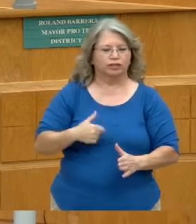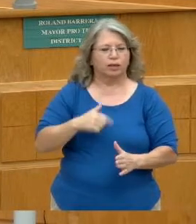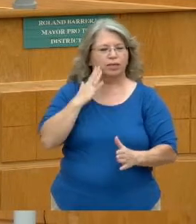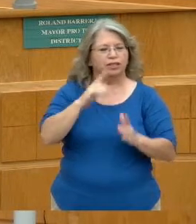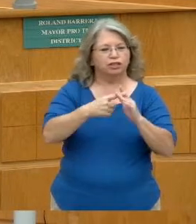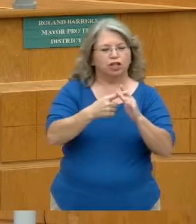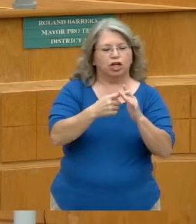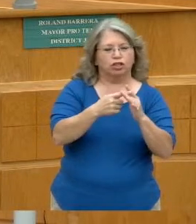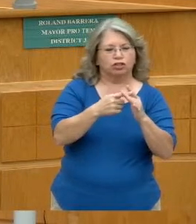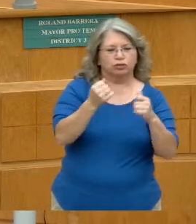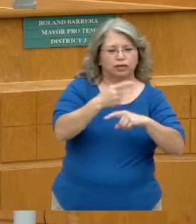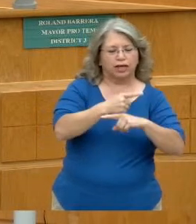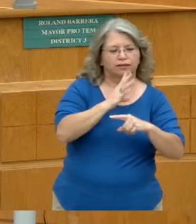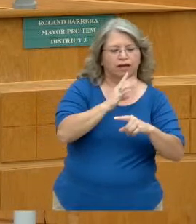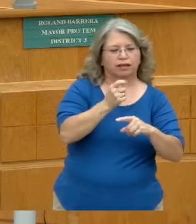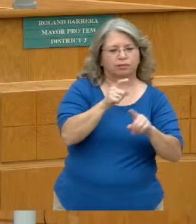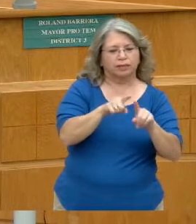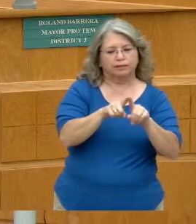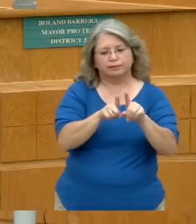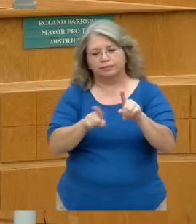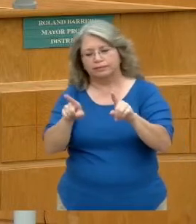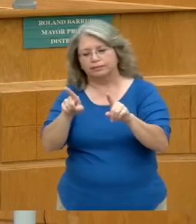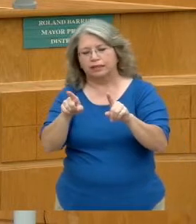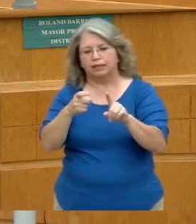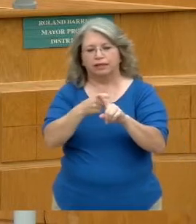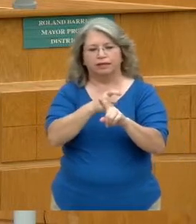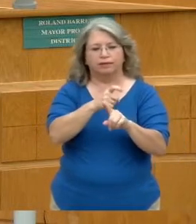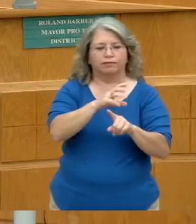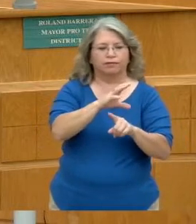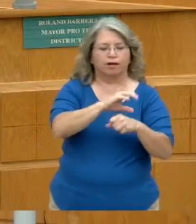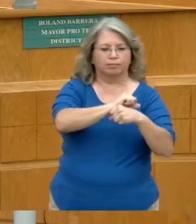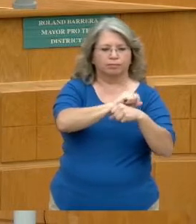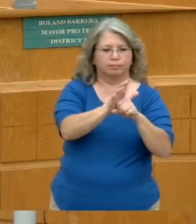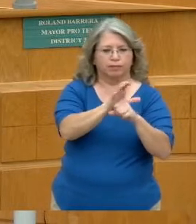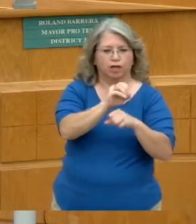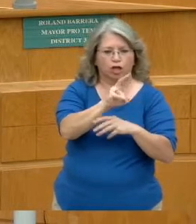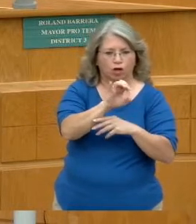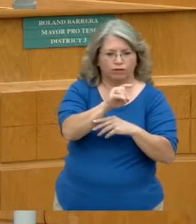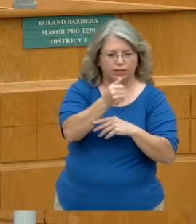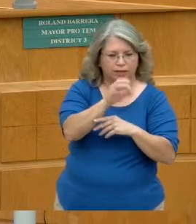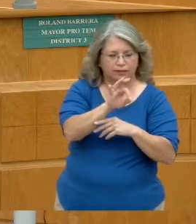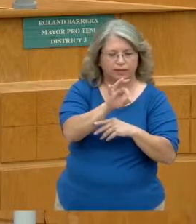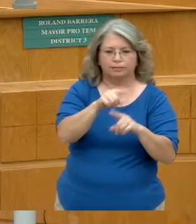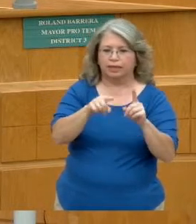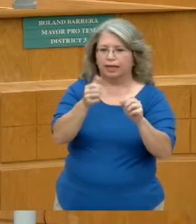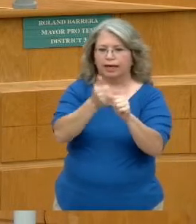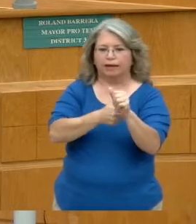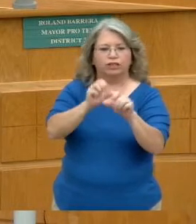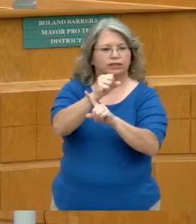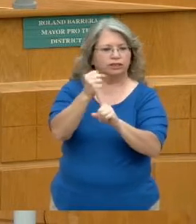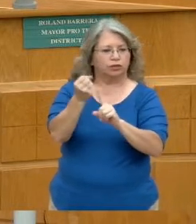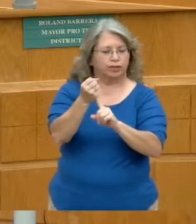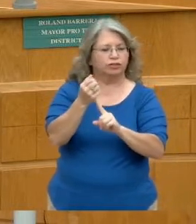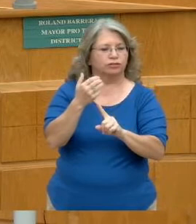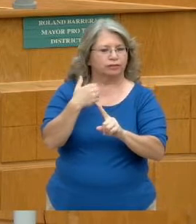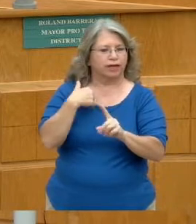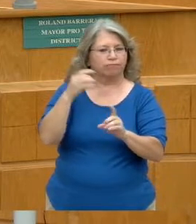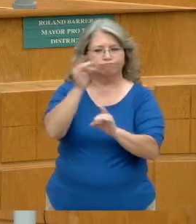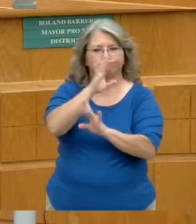departure from COVID-19, but I think you can find that in every situation that's a crisis that there is